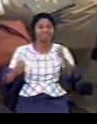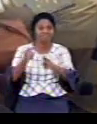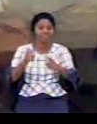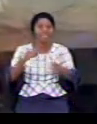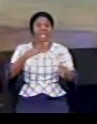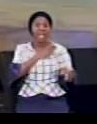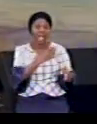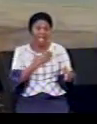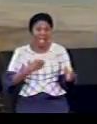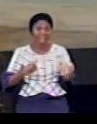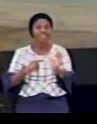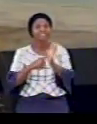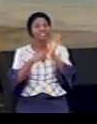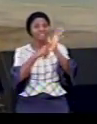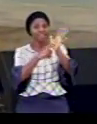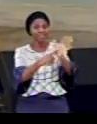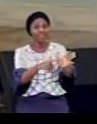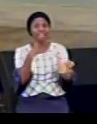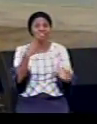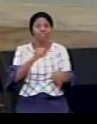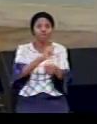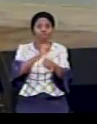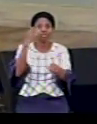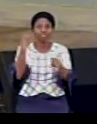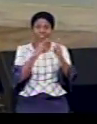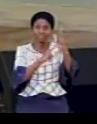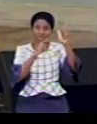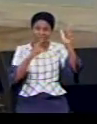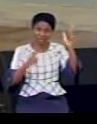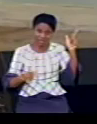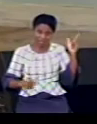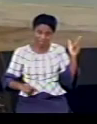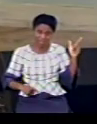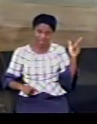and declare the works of the Lord.